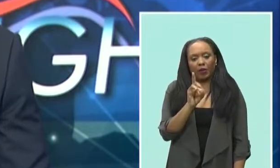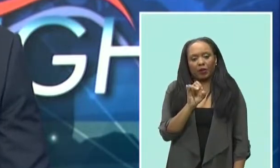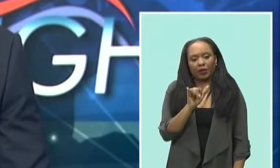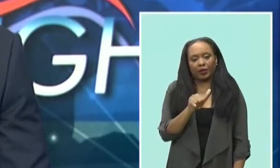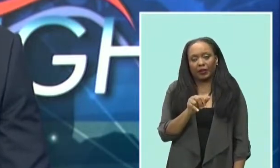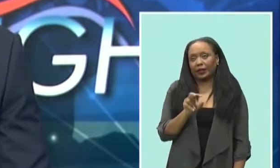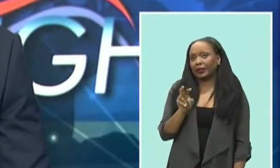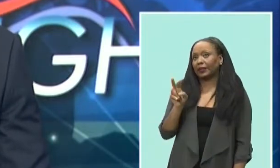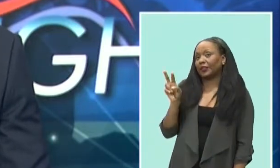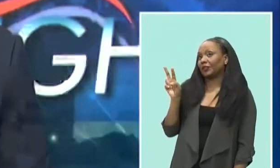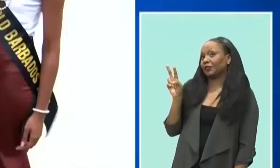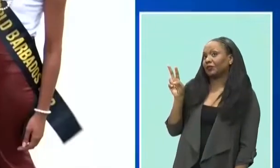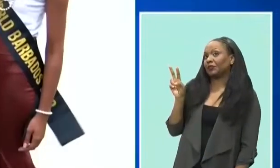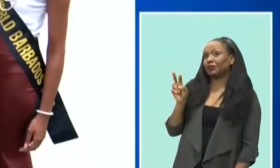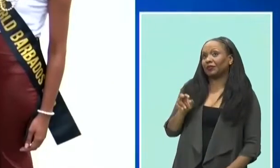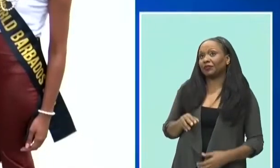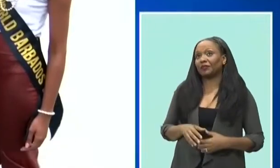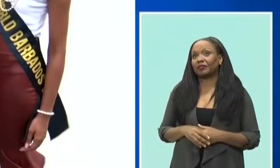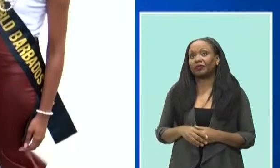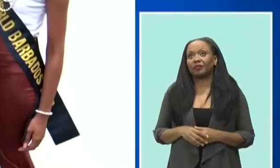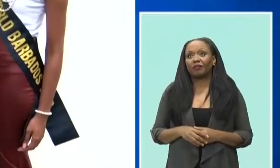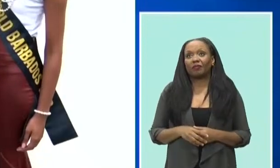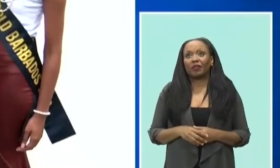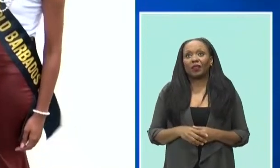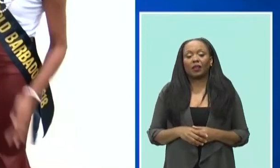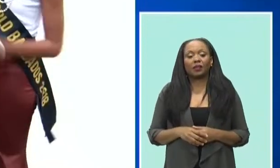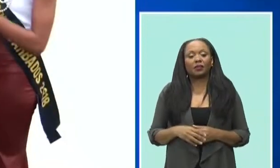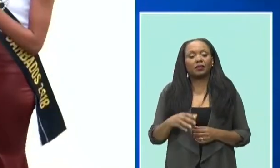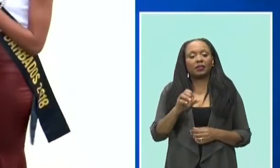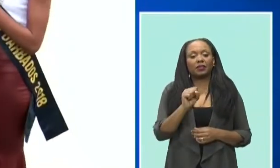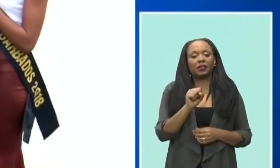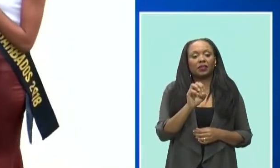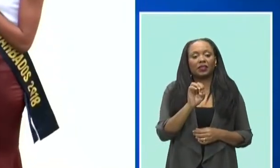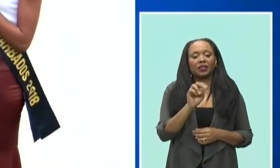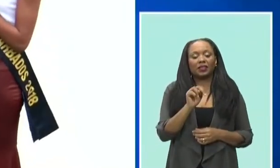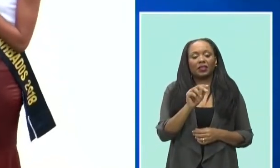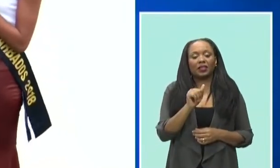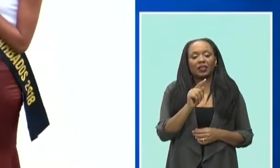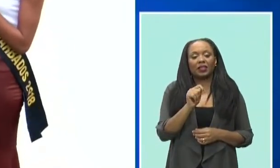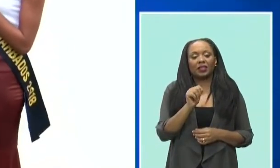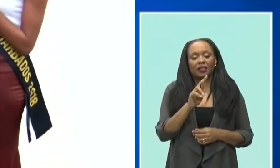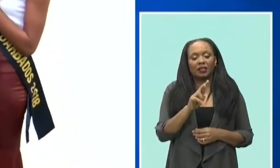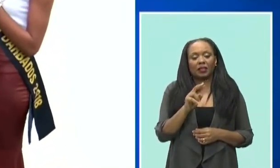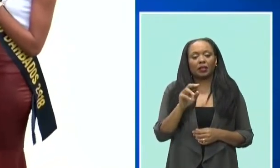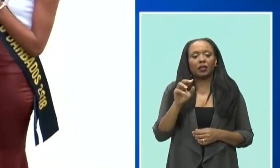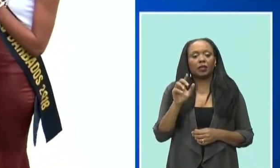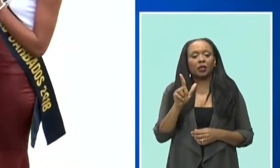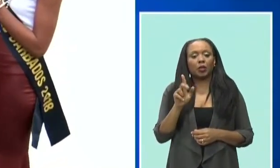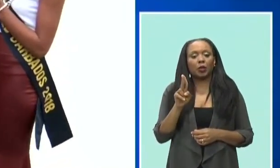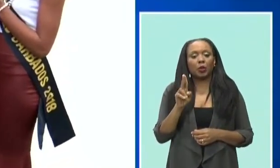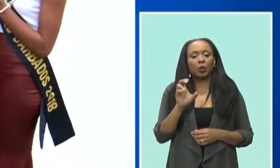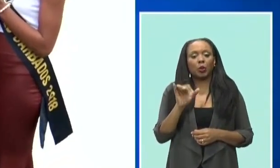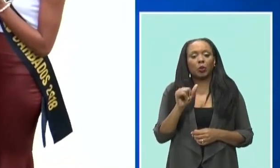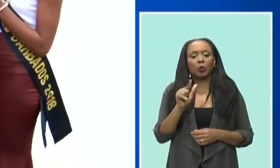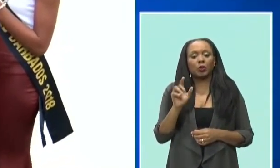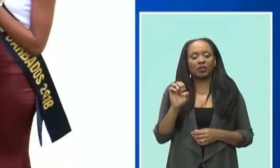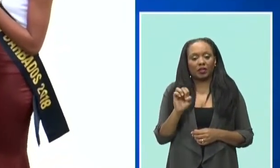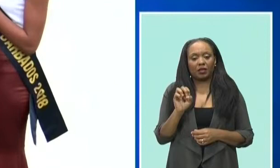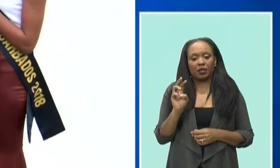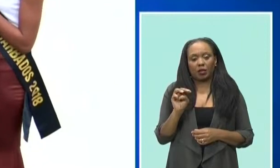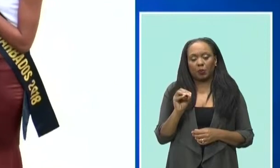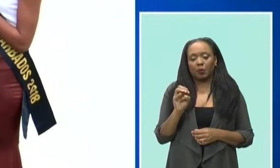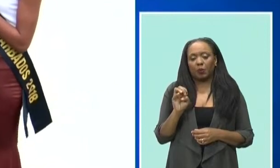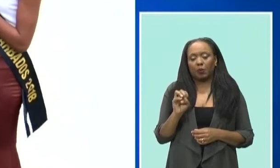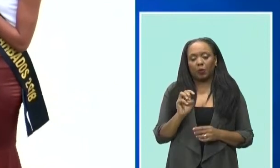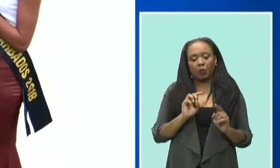story. Acting Education Minister Senator Lucille Moore was the guest of honor at the inauguration ceremony of the